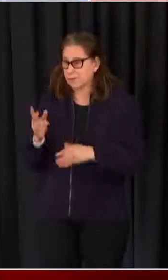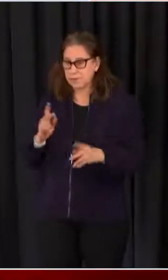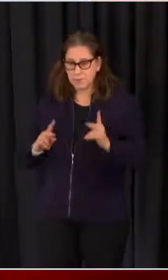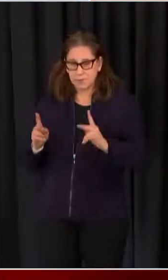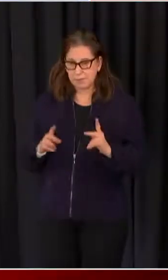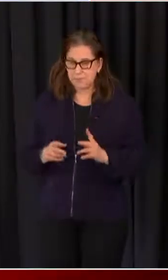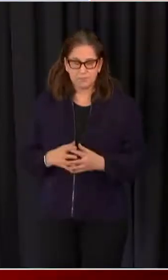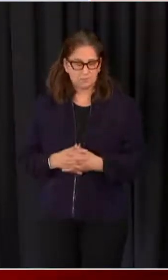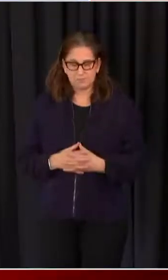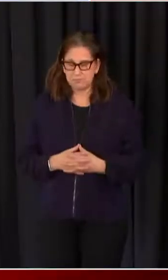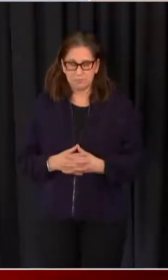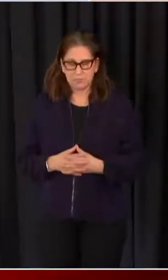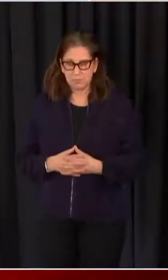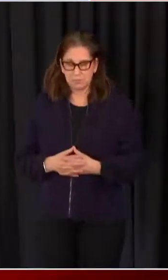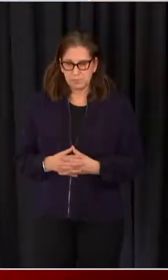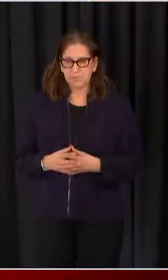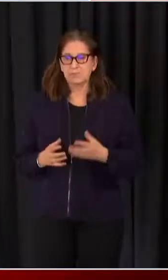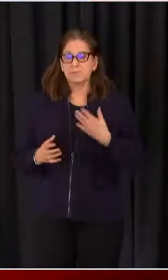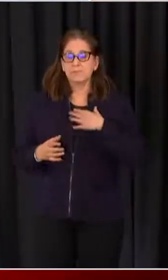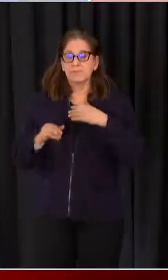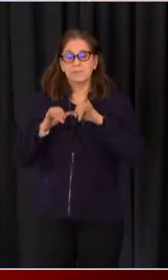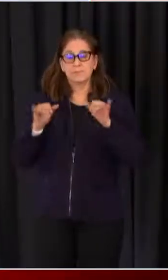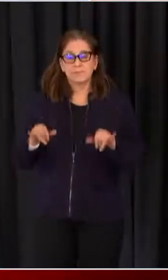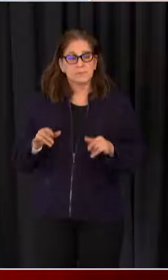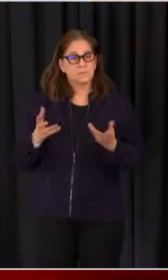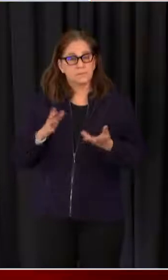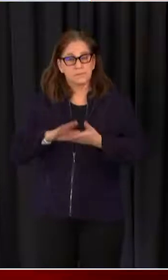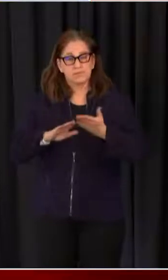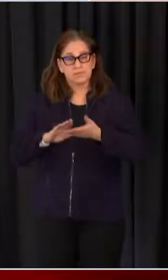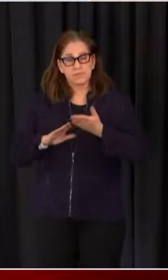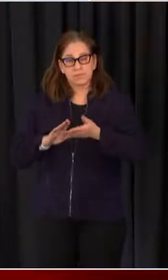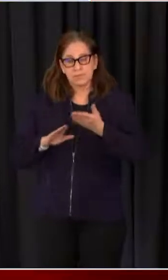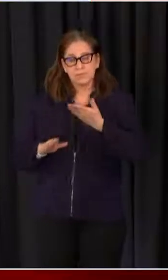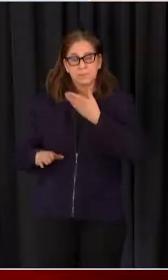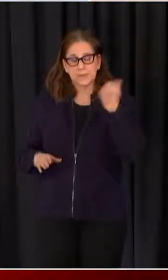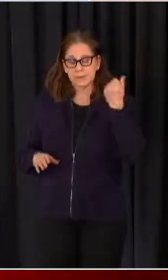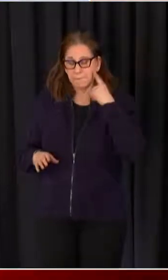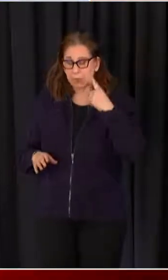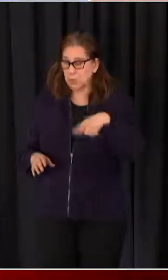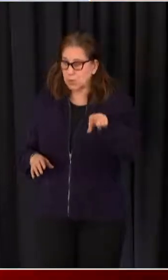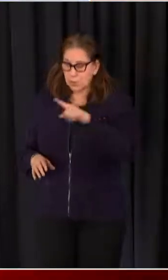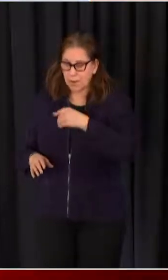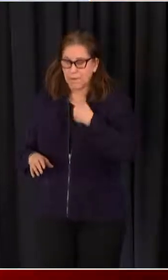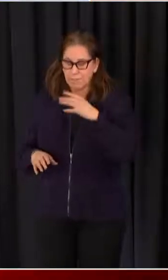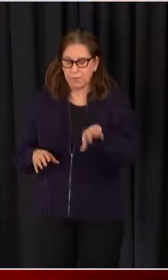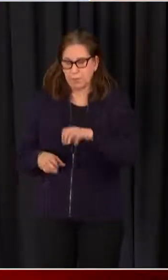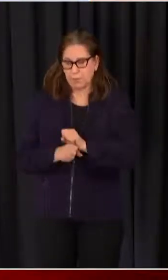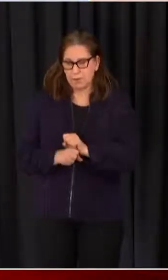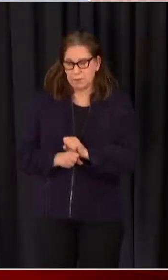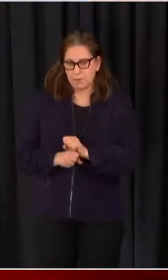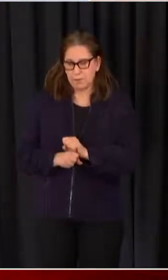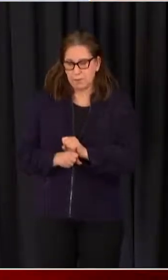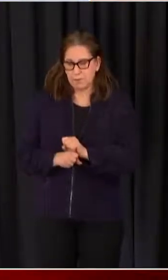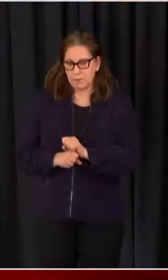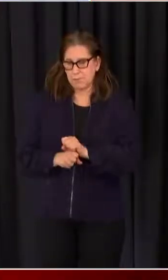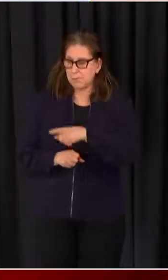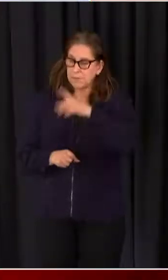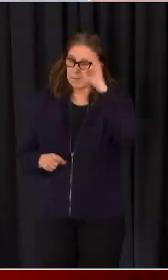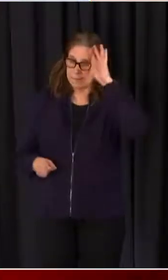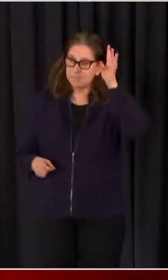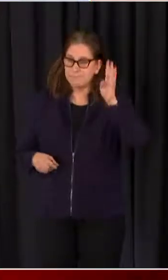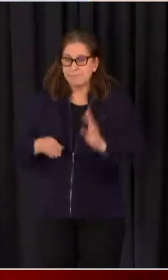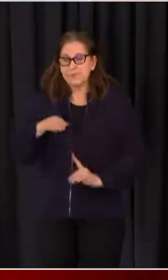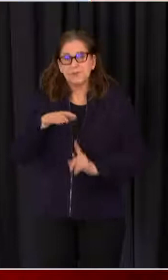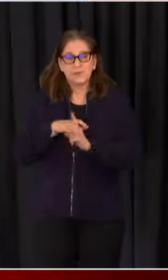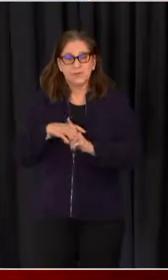are going to be vaccinated that day, is a better customer experience and is what the public wants. Now, Johnson & Johnson does have some